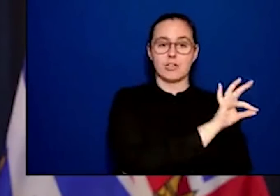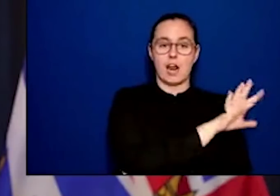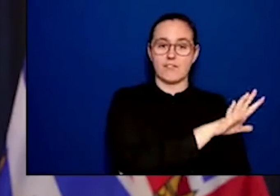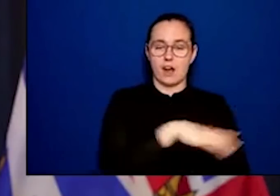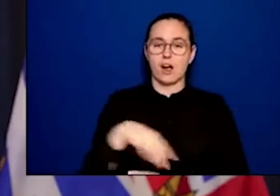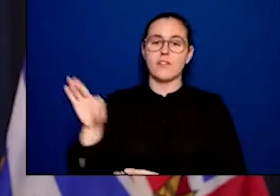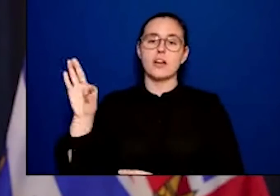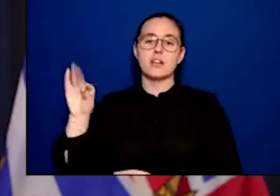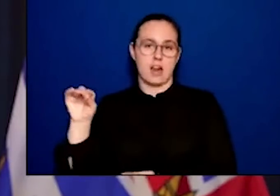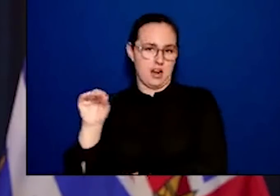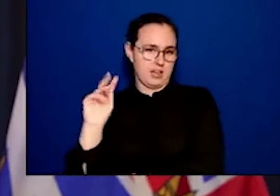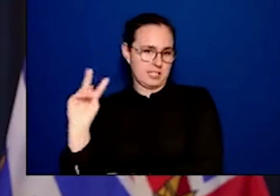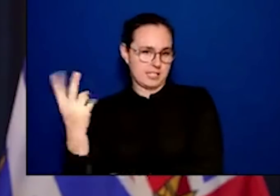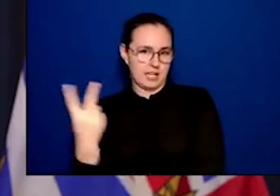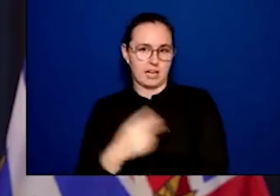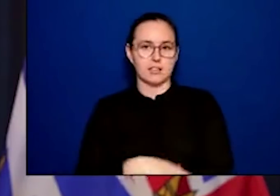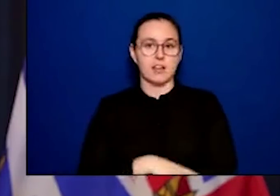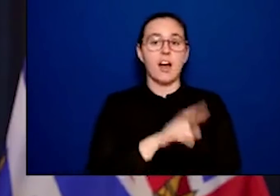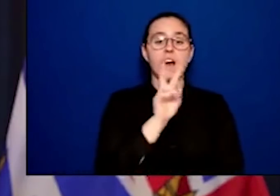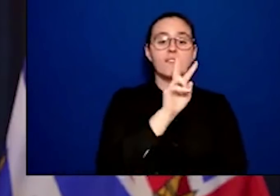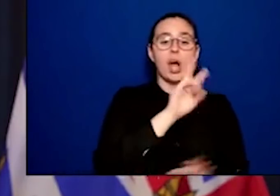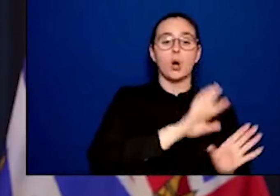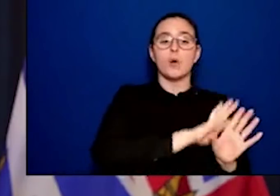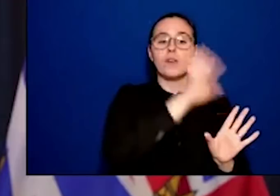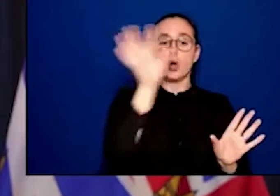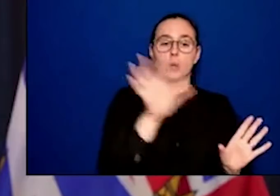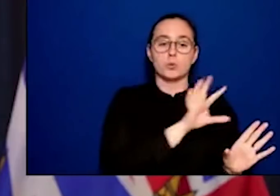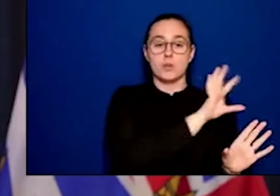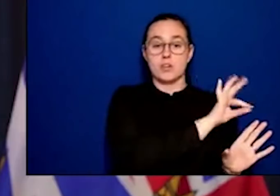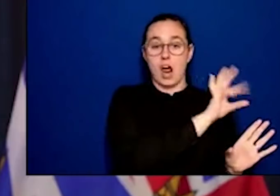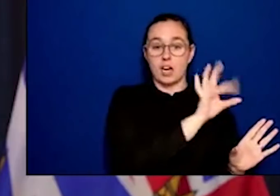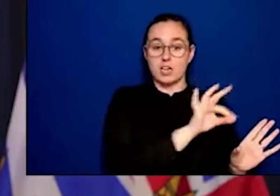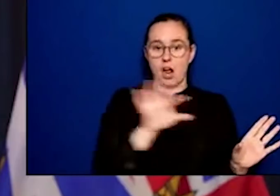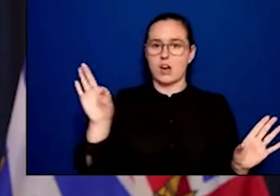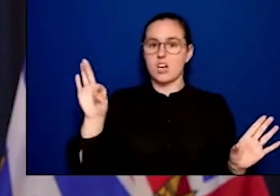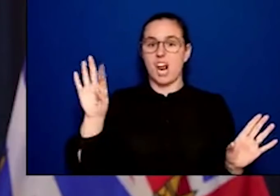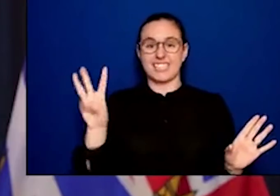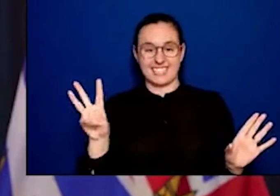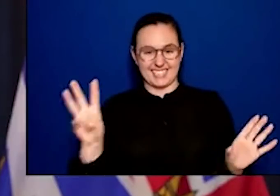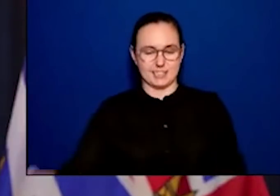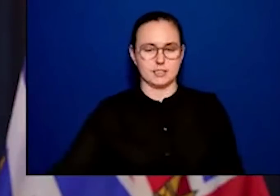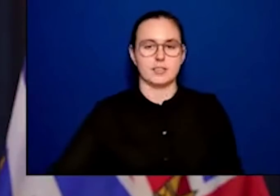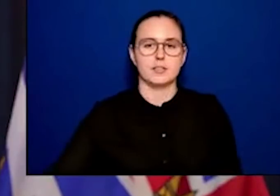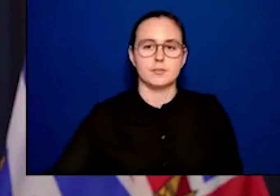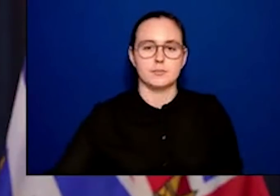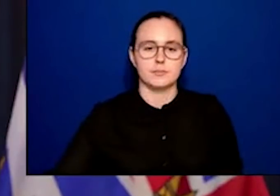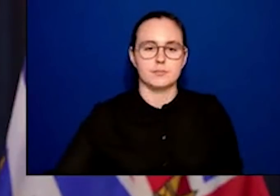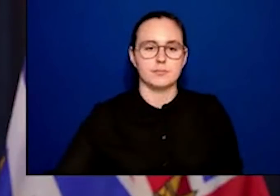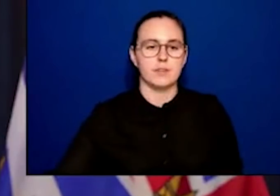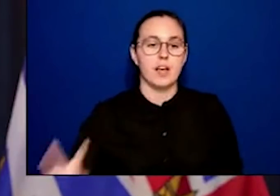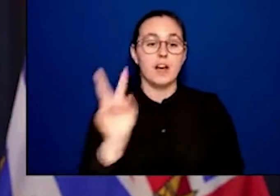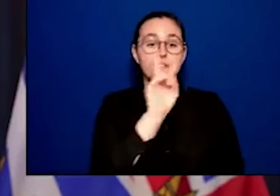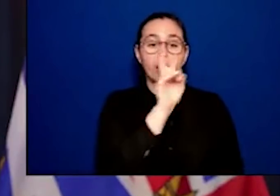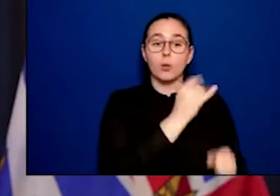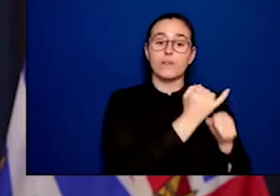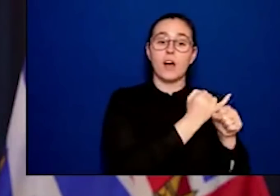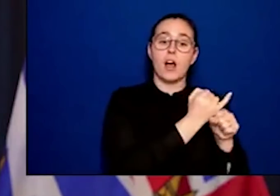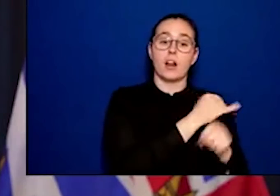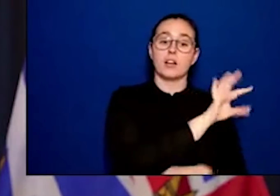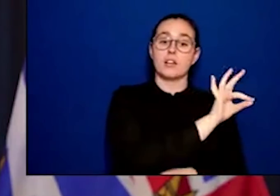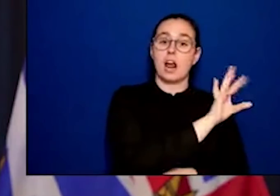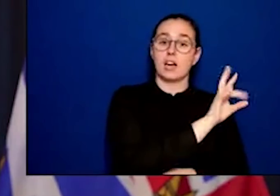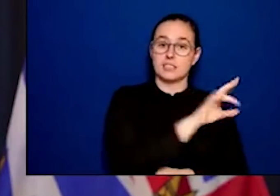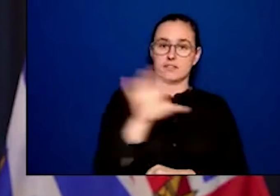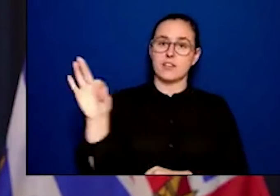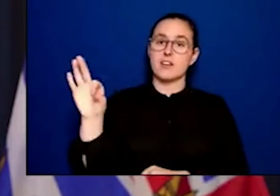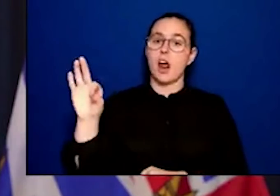have received a first dose and 96% a second. In Vancouver Island, 97% have received a first dose, 94% a second. And in Northern